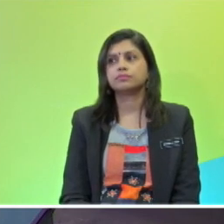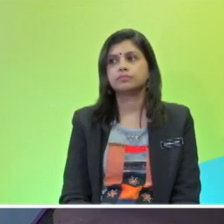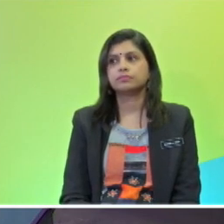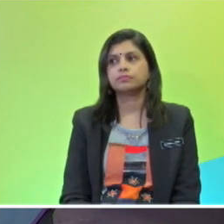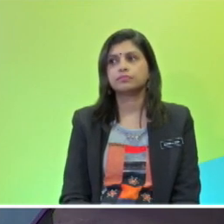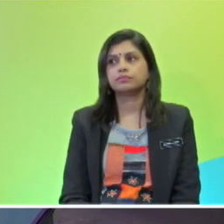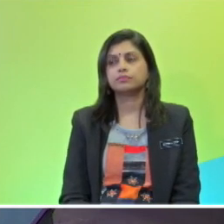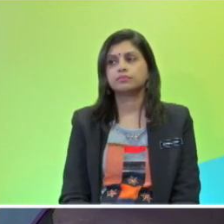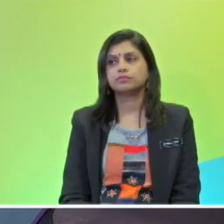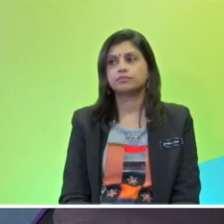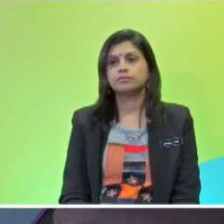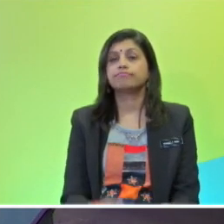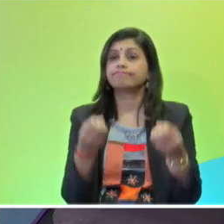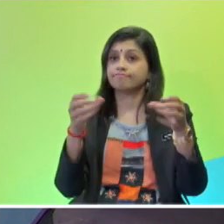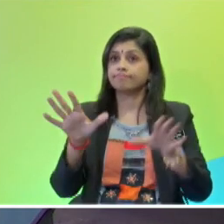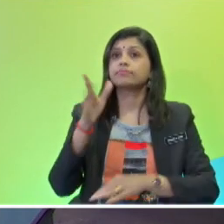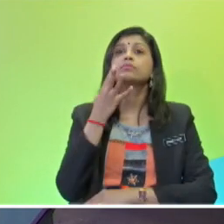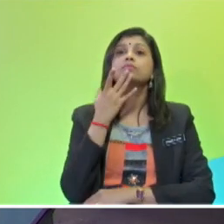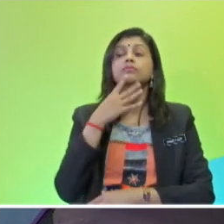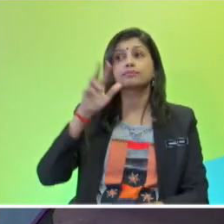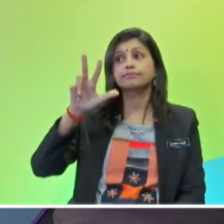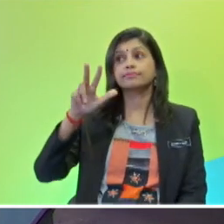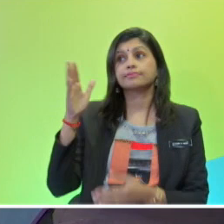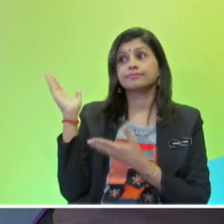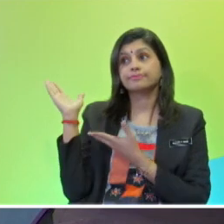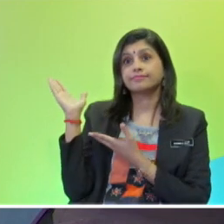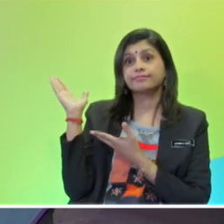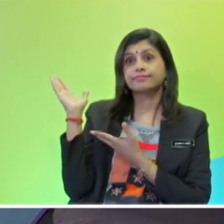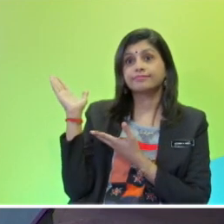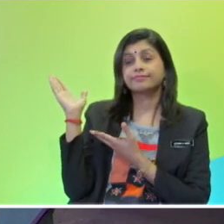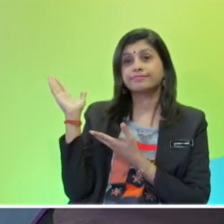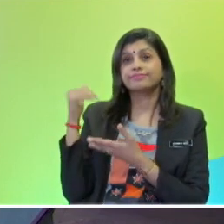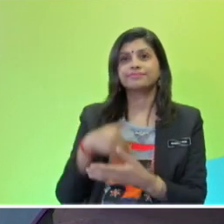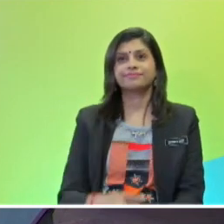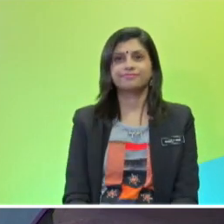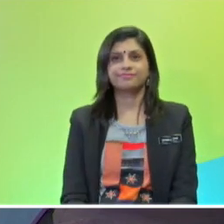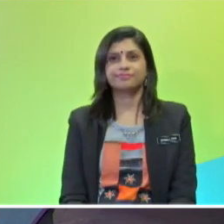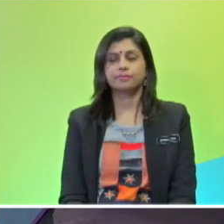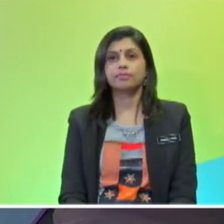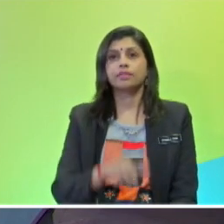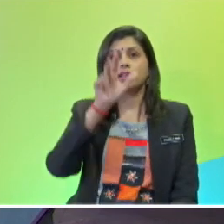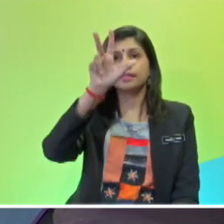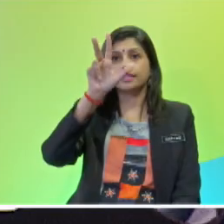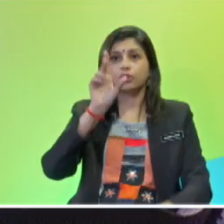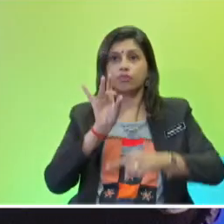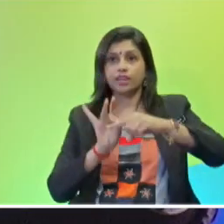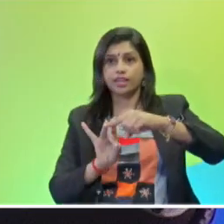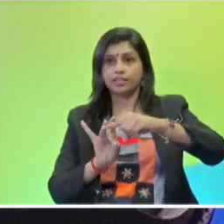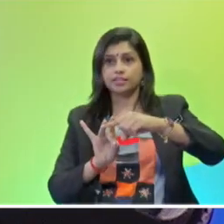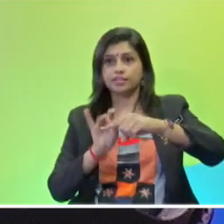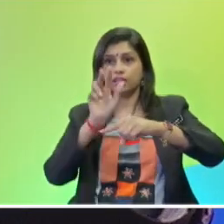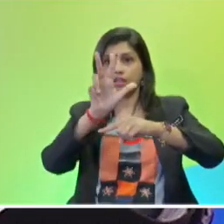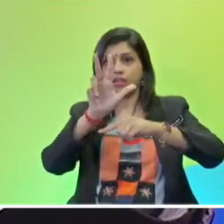2, and 3. Okay, can you show to the viewers? Here we go. So There we this go. is the 3 over 8. Is